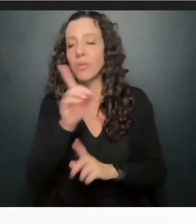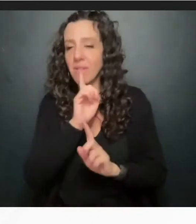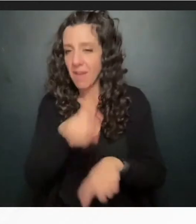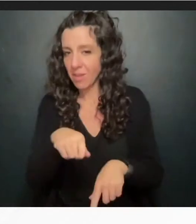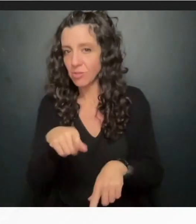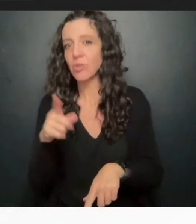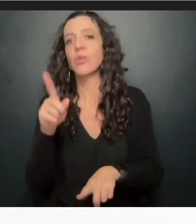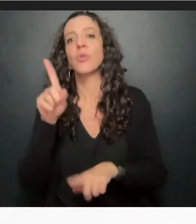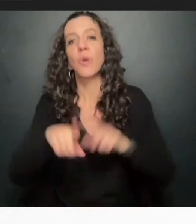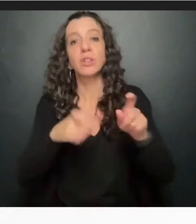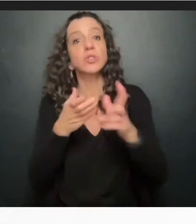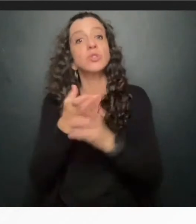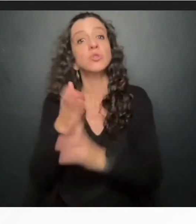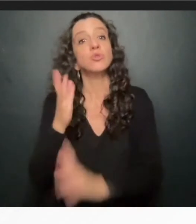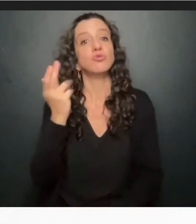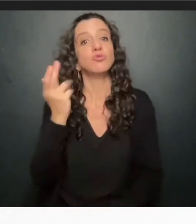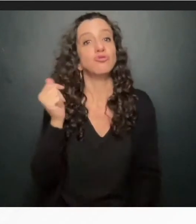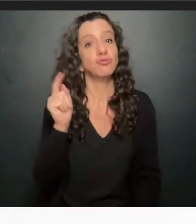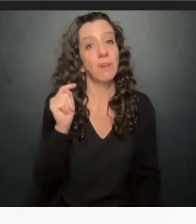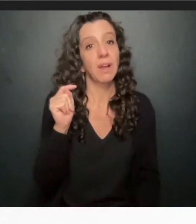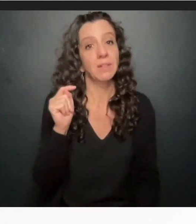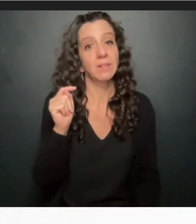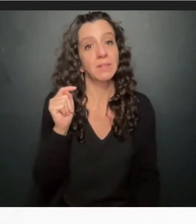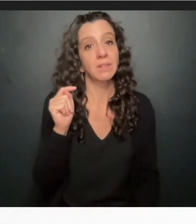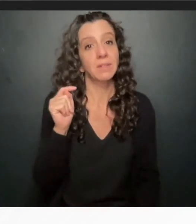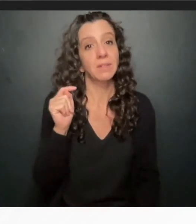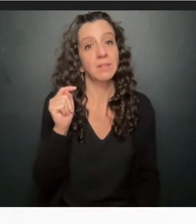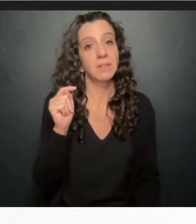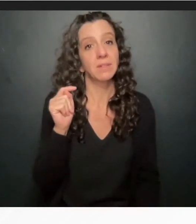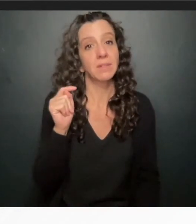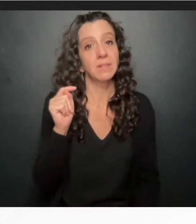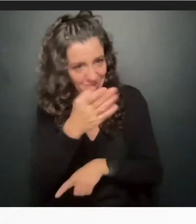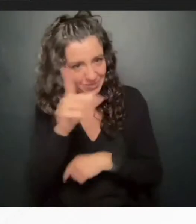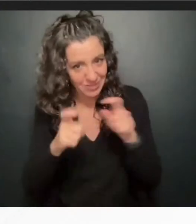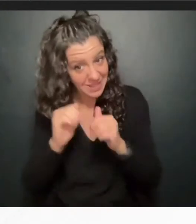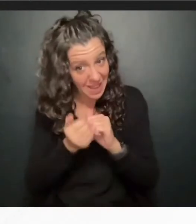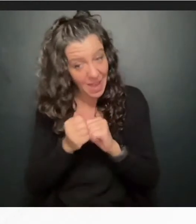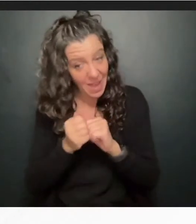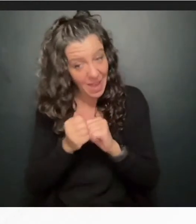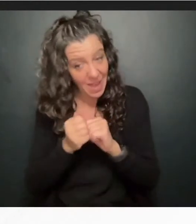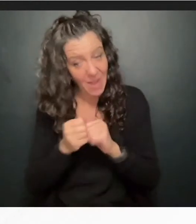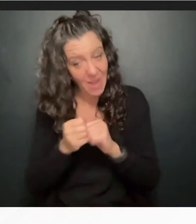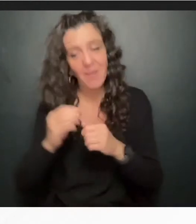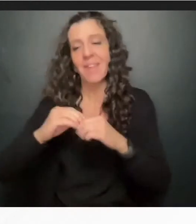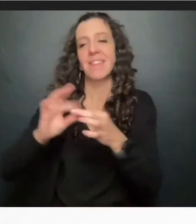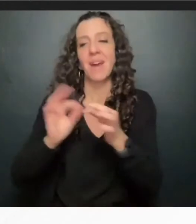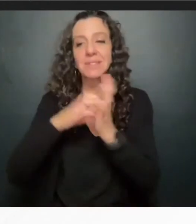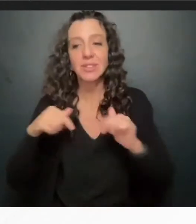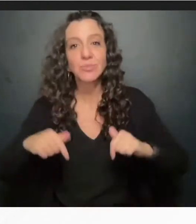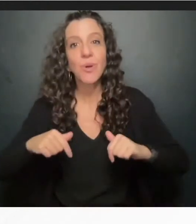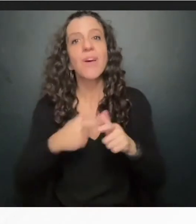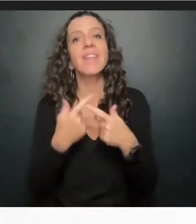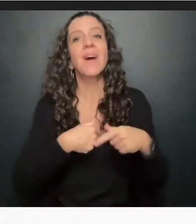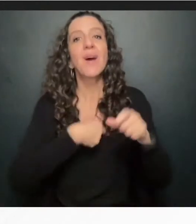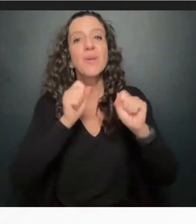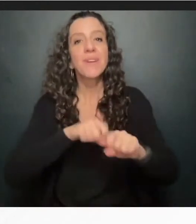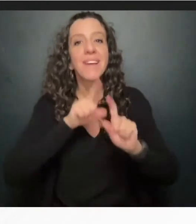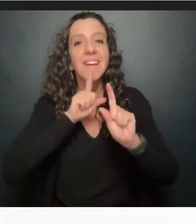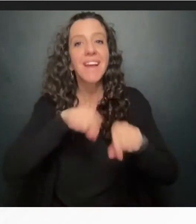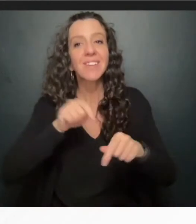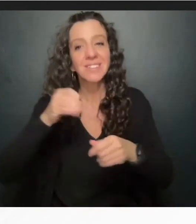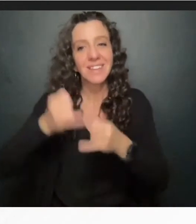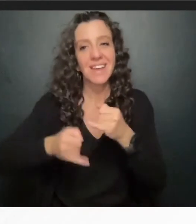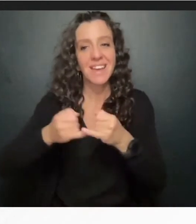chat. Please submit your questions in the comments section so that we may address those questions at the conclusion of